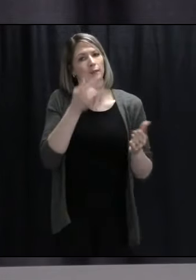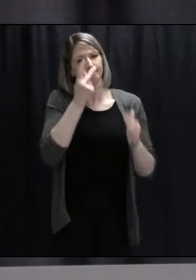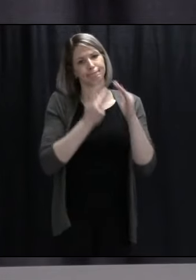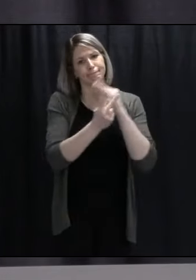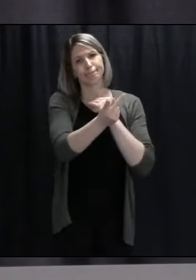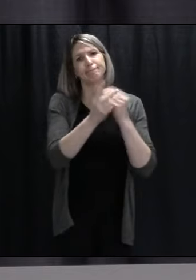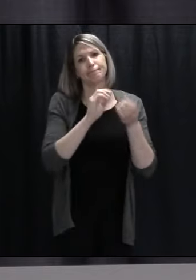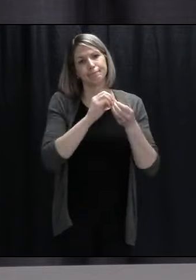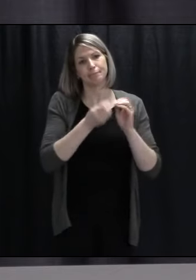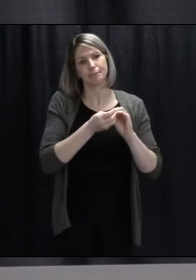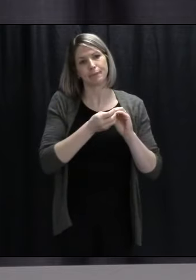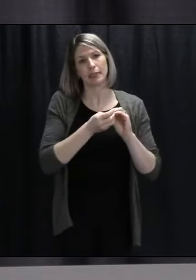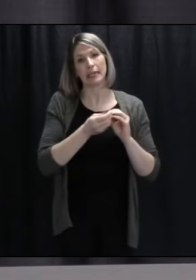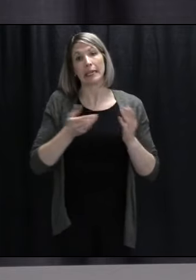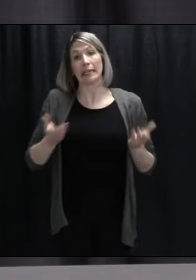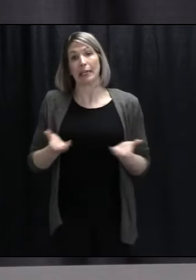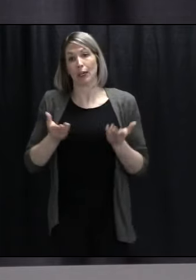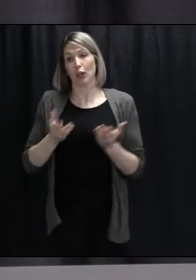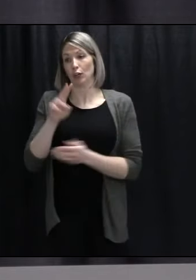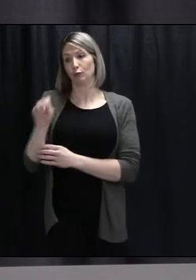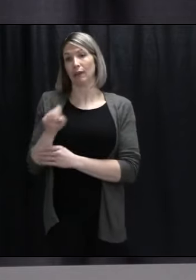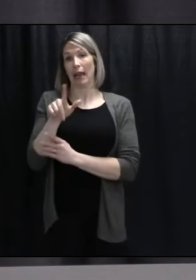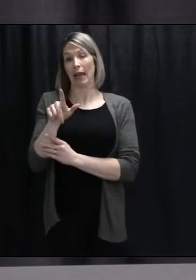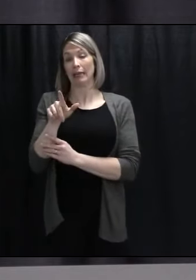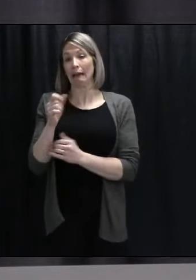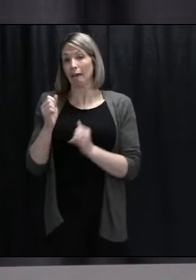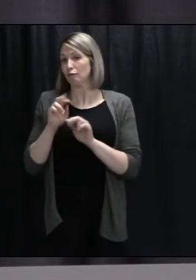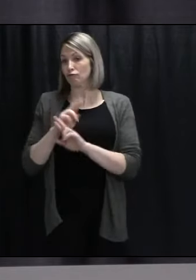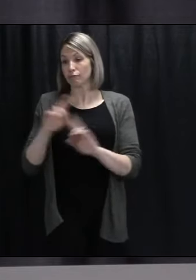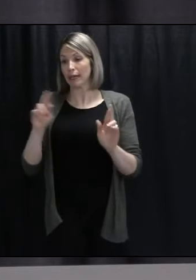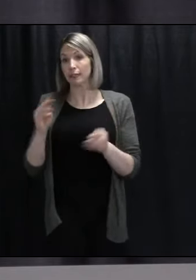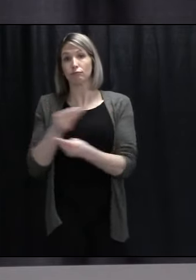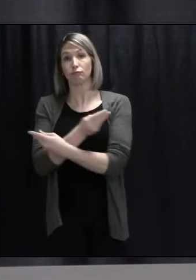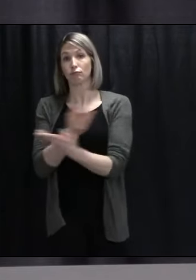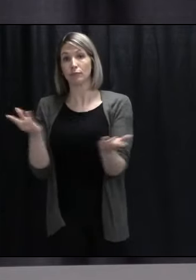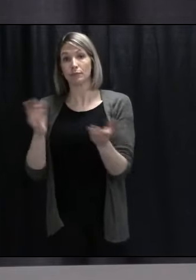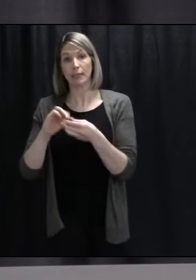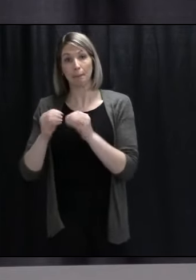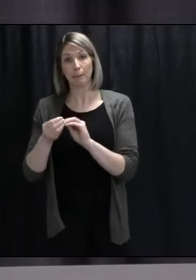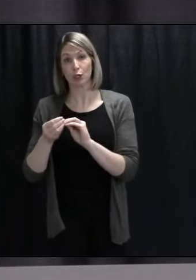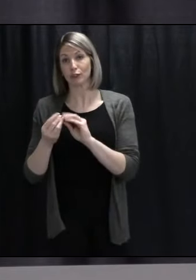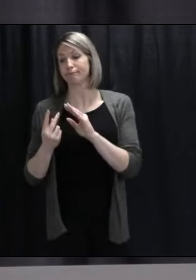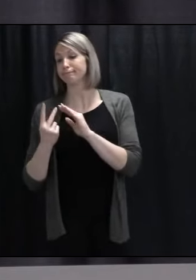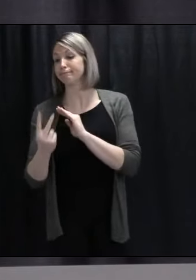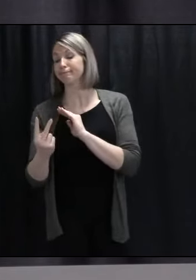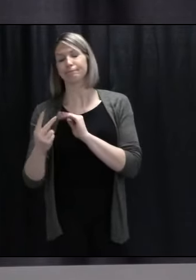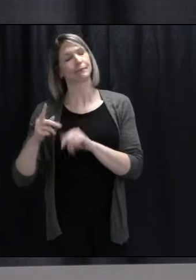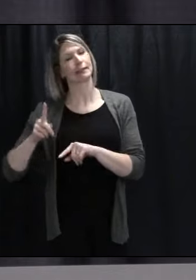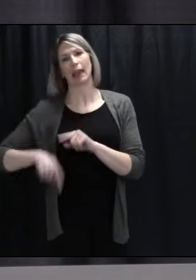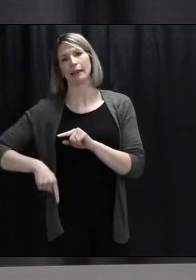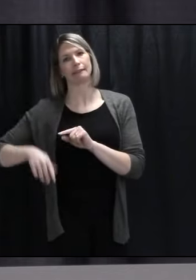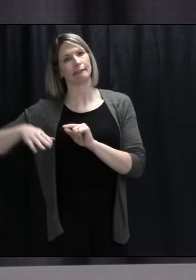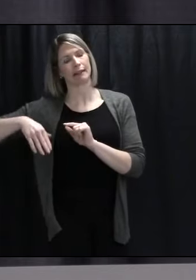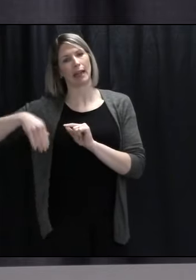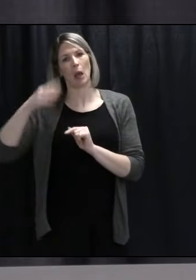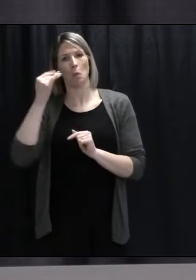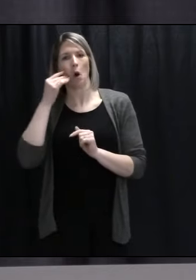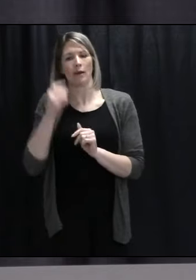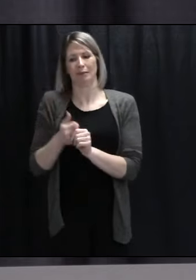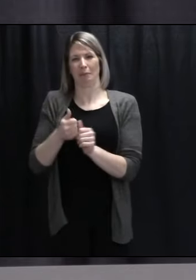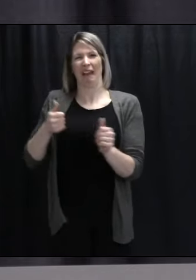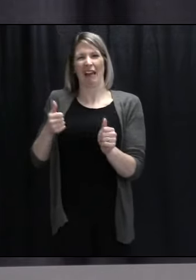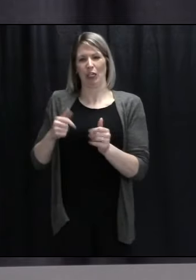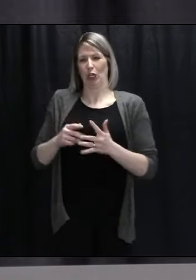place what would be a very predictable or something that we could have with confidence that we could forecast when this surge would hit Newfoundland and